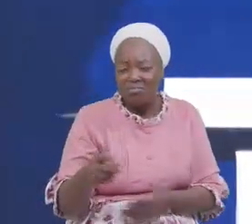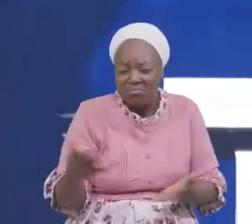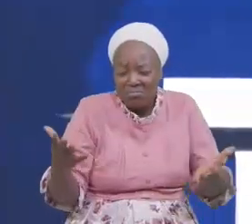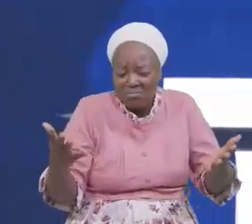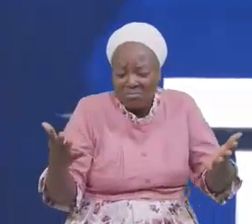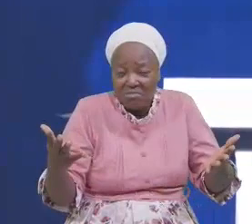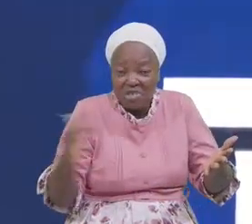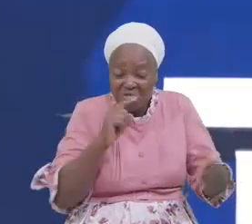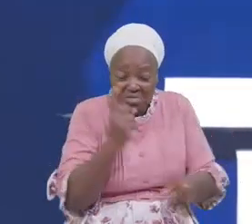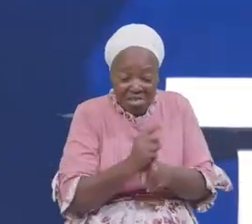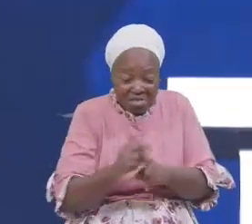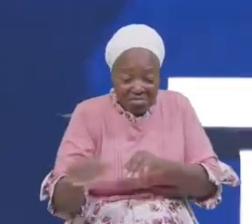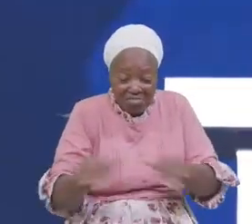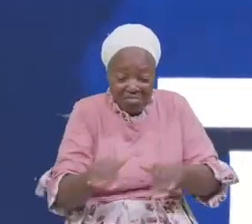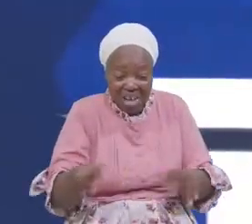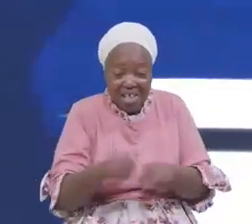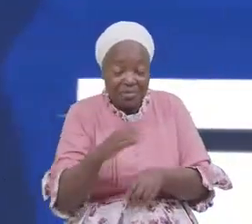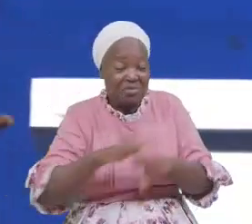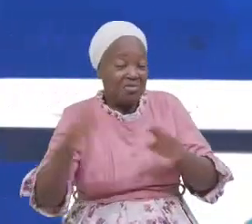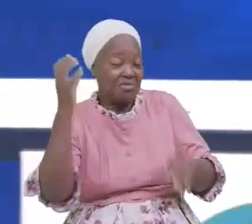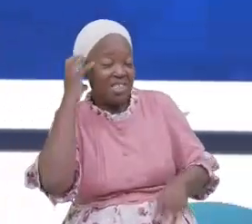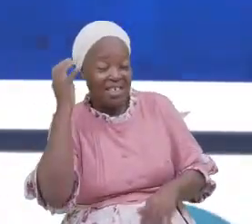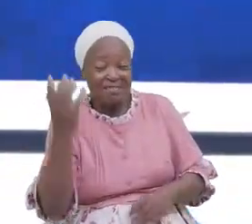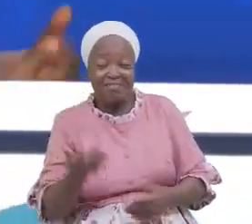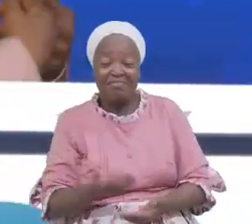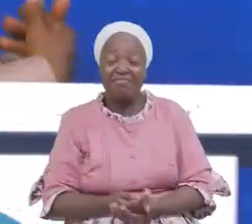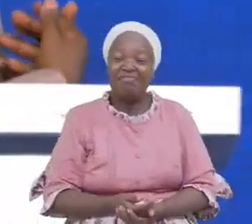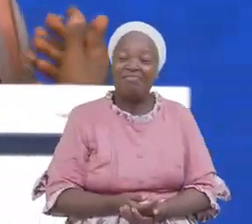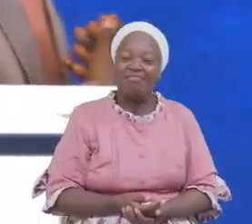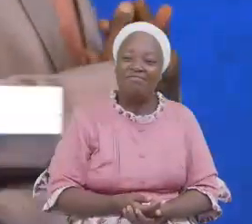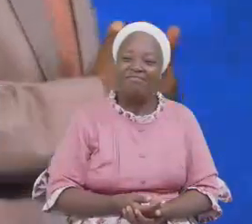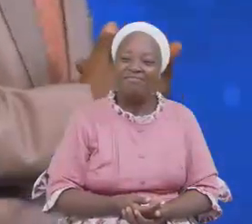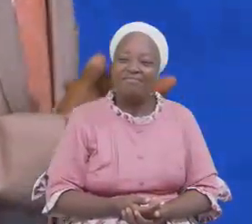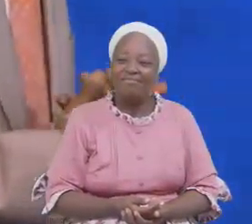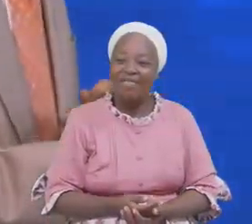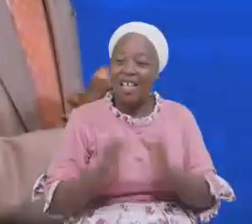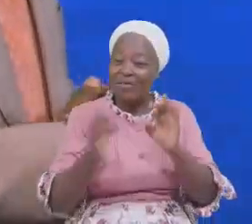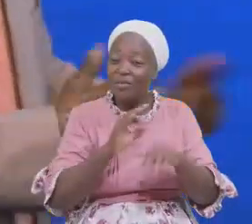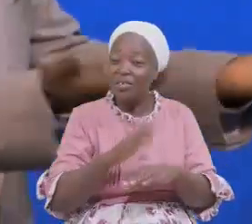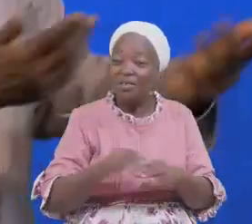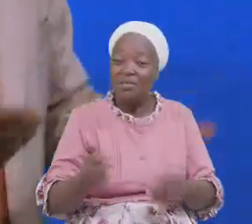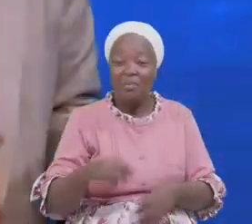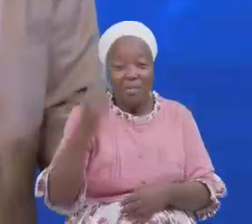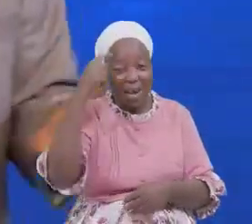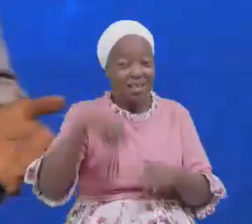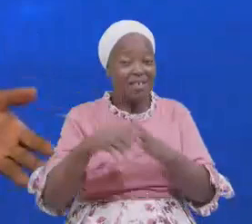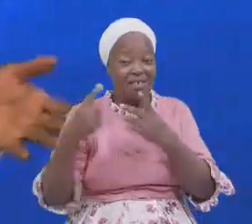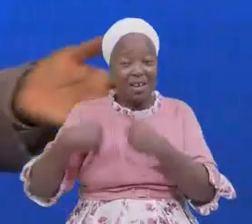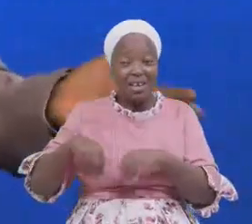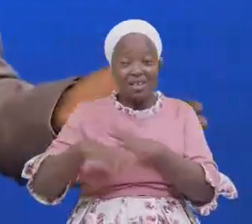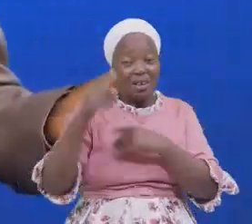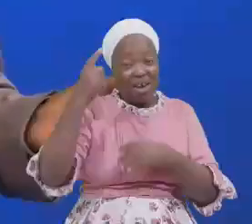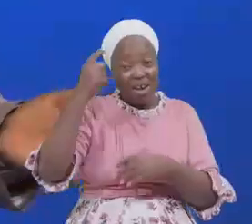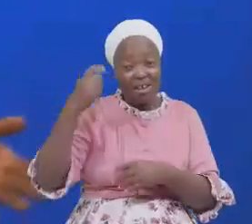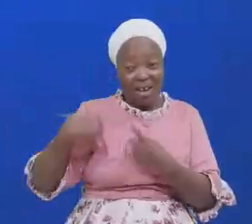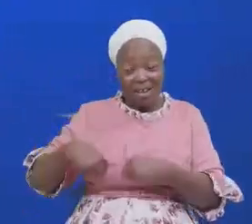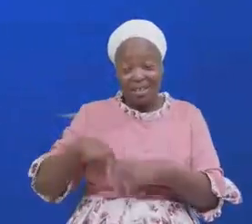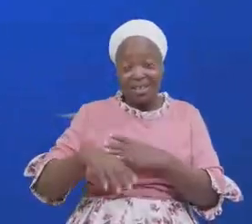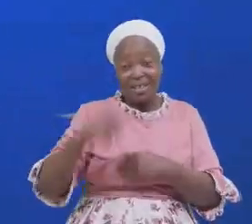as if you didn't hear. If your mind, your heart, your conscience criticize